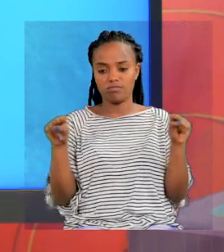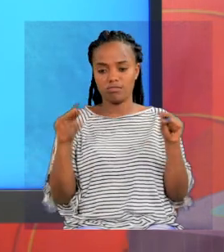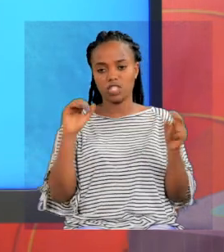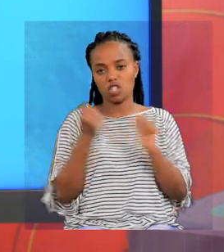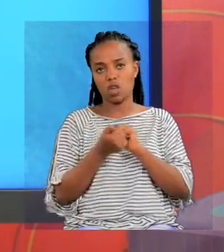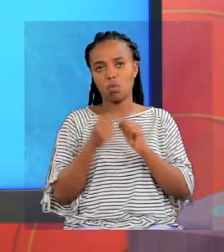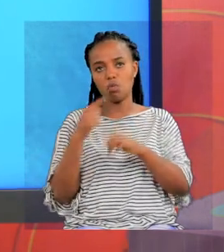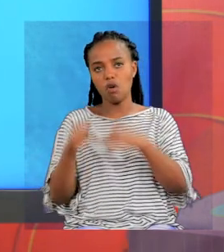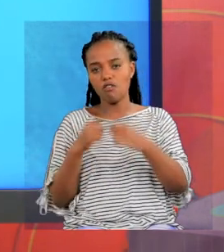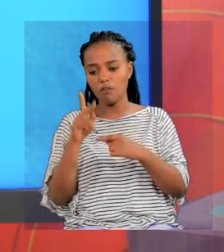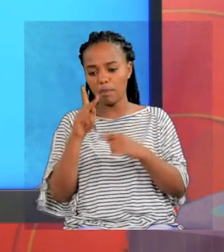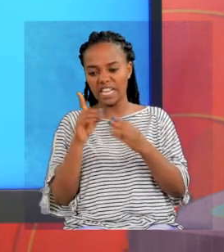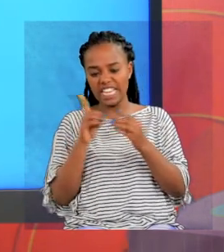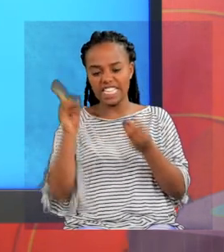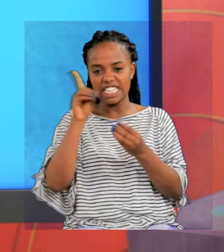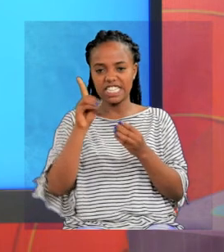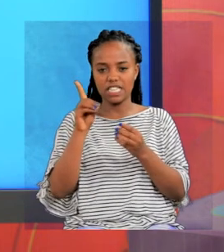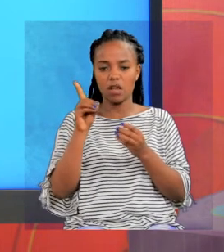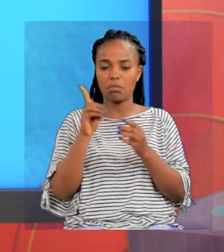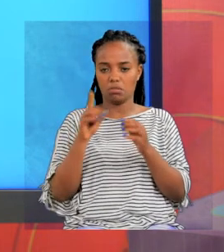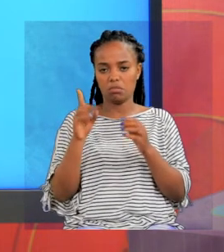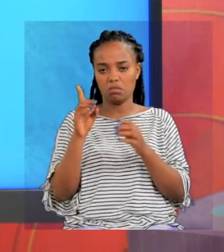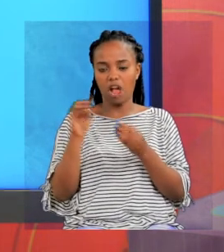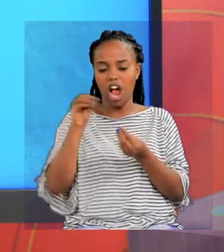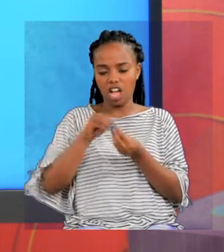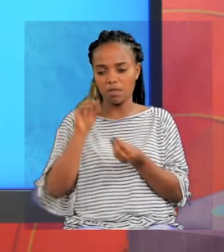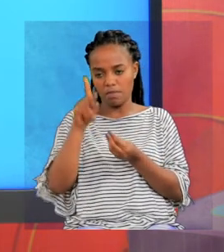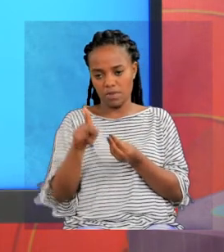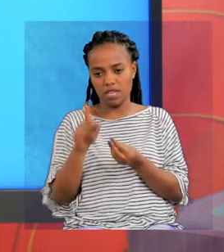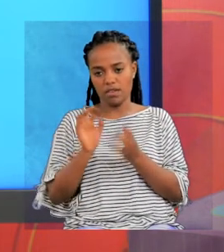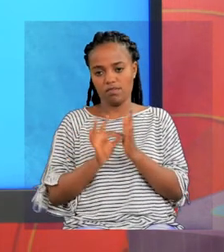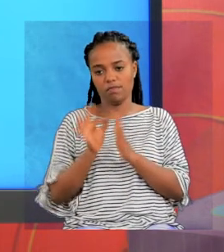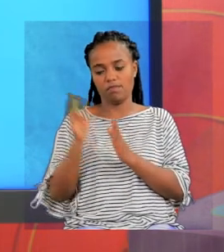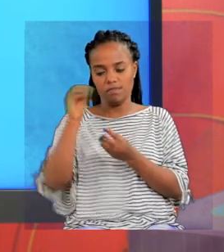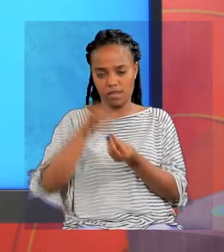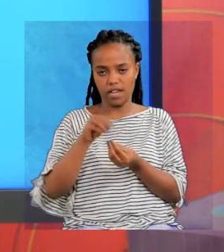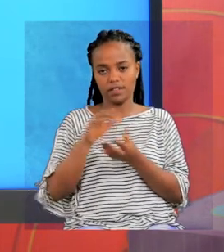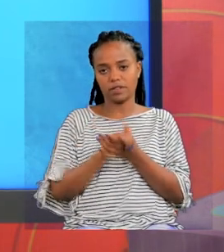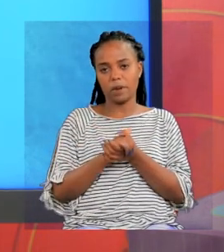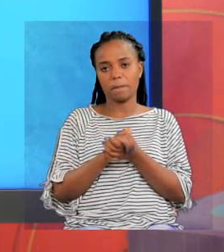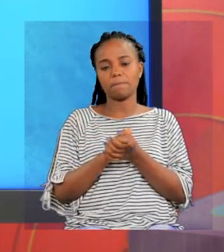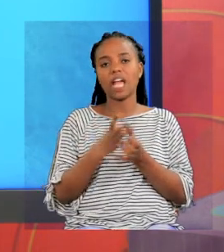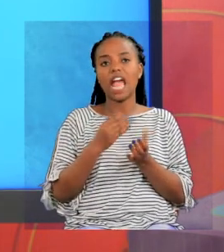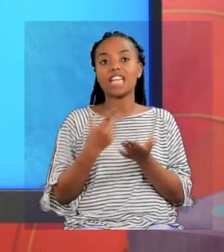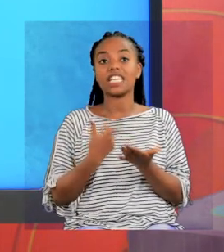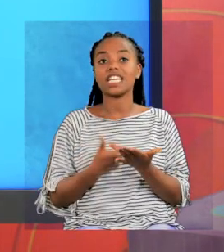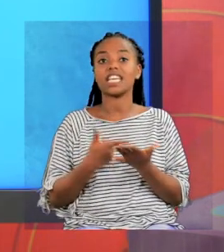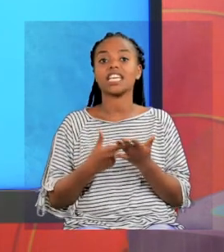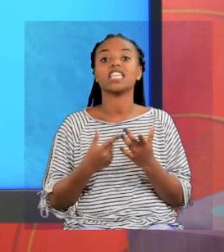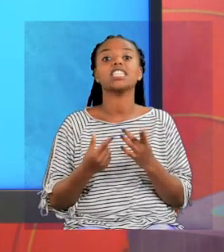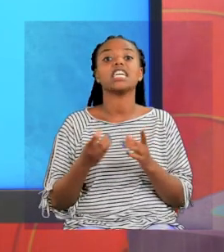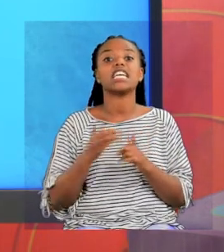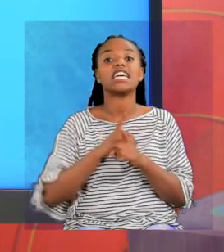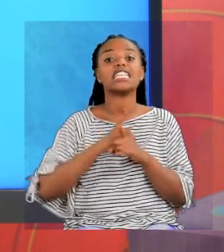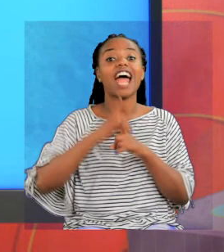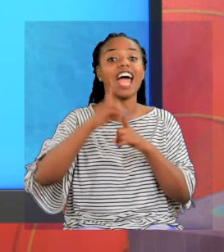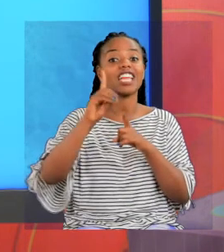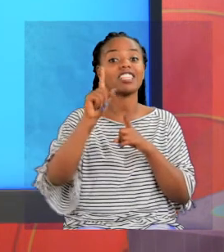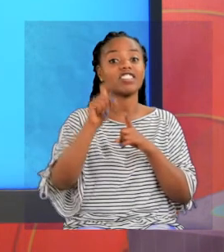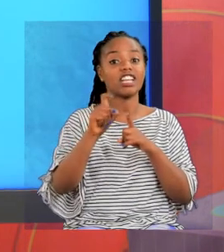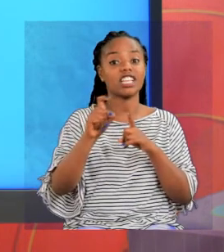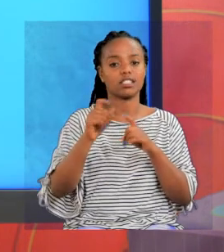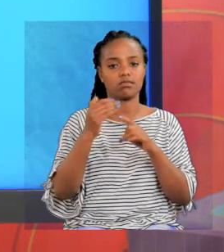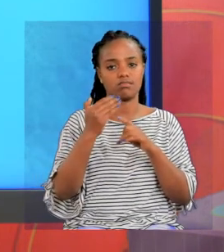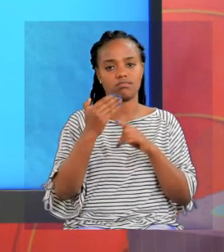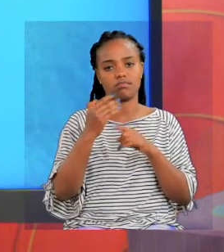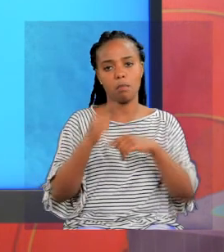p distance, so you add p on h. This is it. And here, the directrix passes